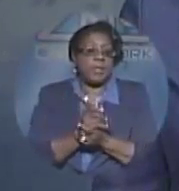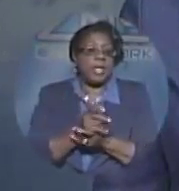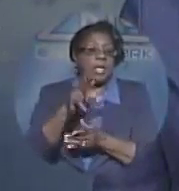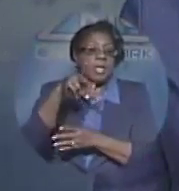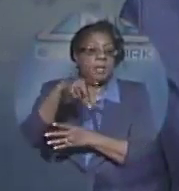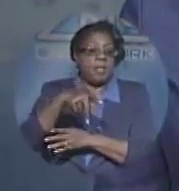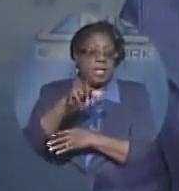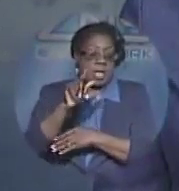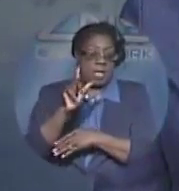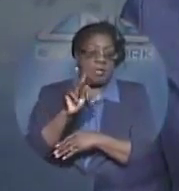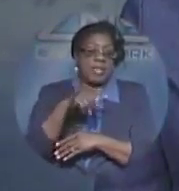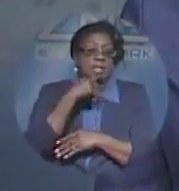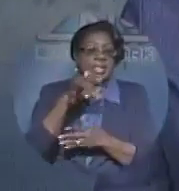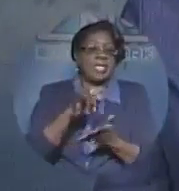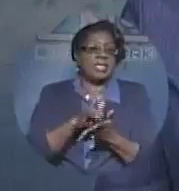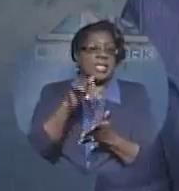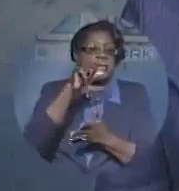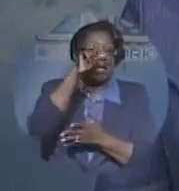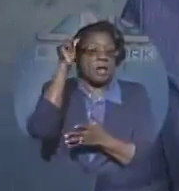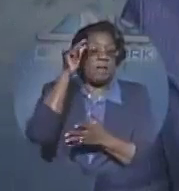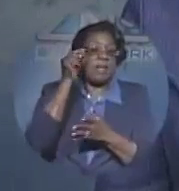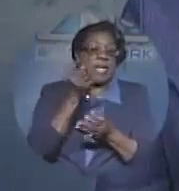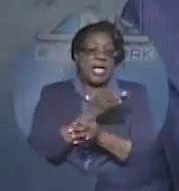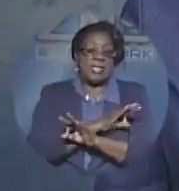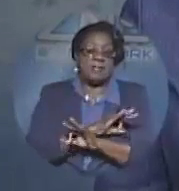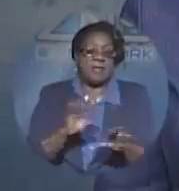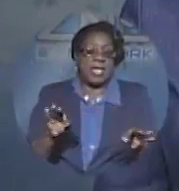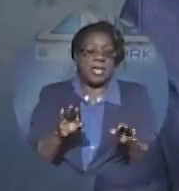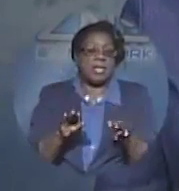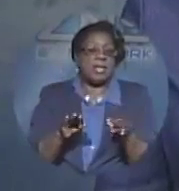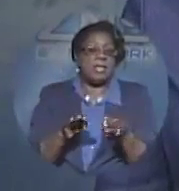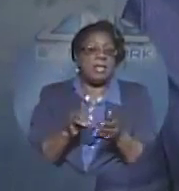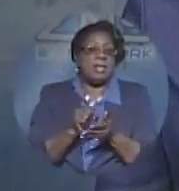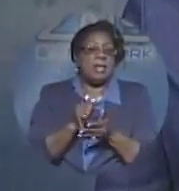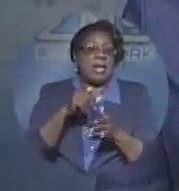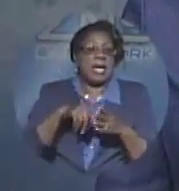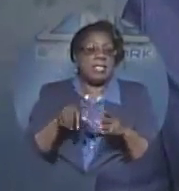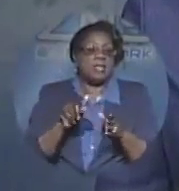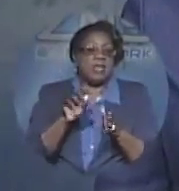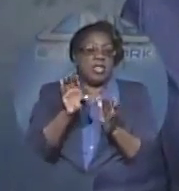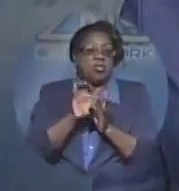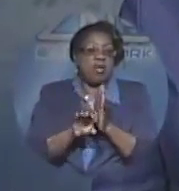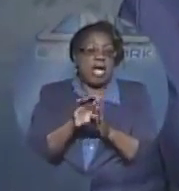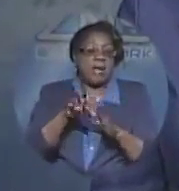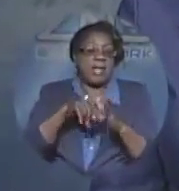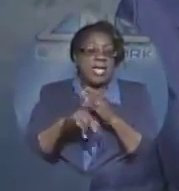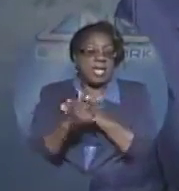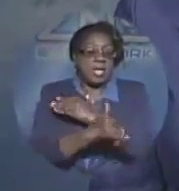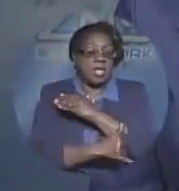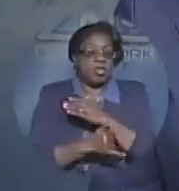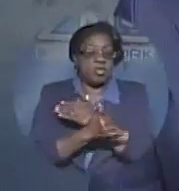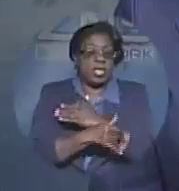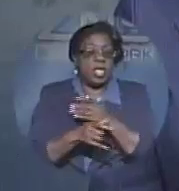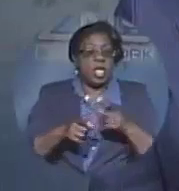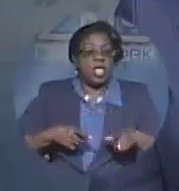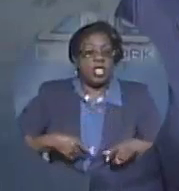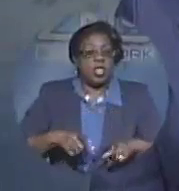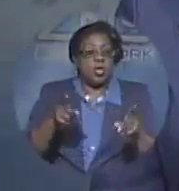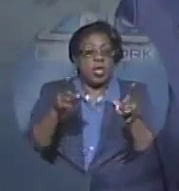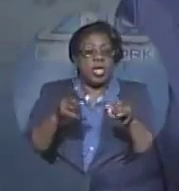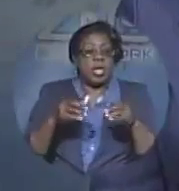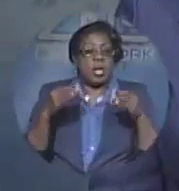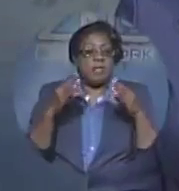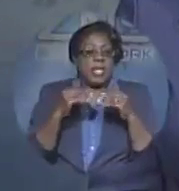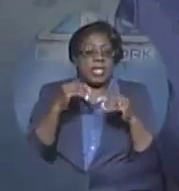Progressive Liberal Party says the government has failed and has done miserably as it relates to crime in the country. During a press conference at the Hilton Hotel